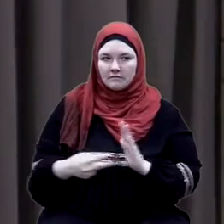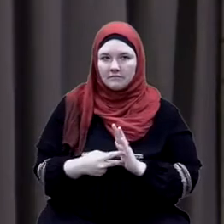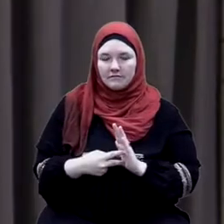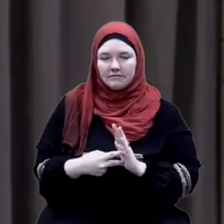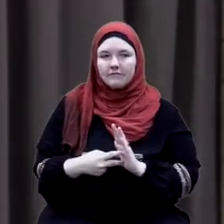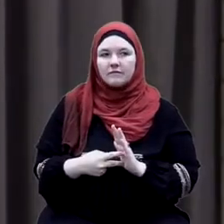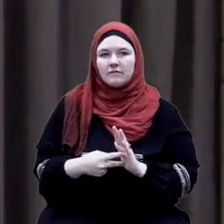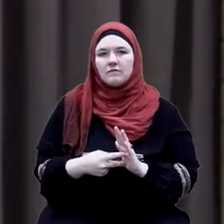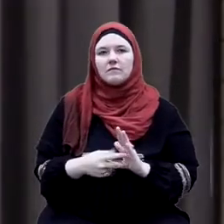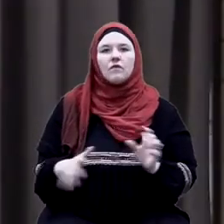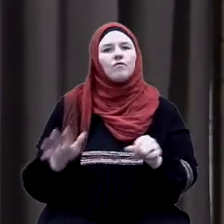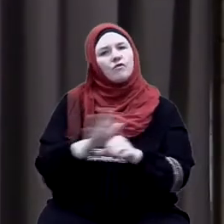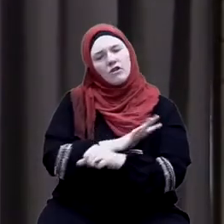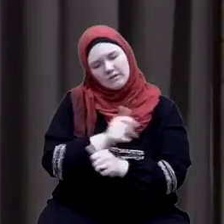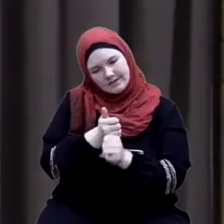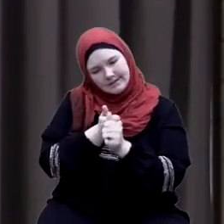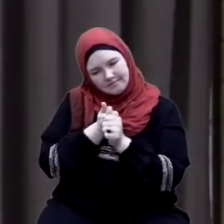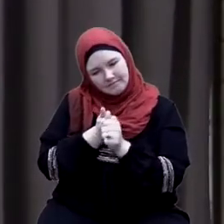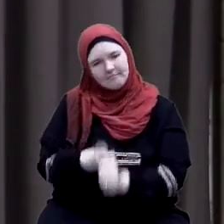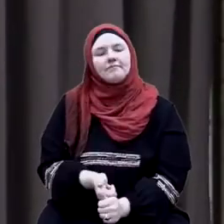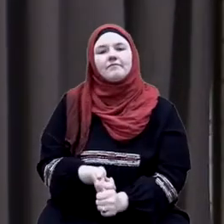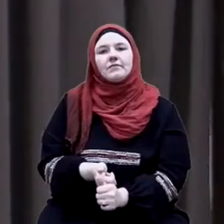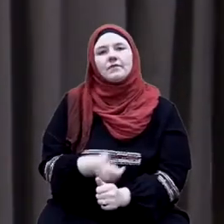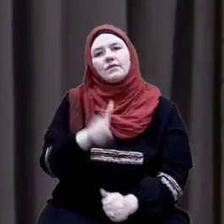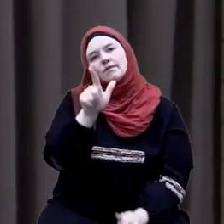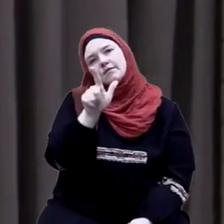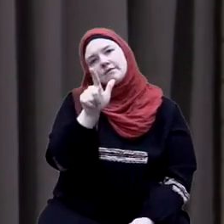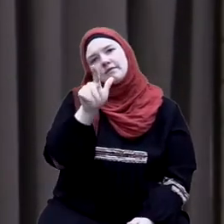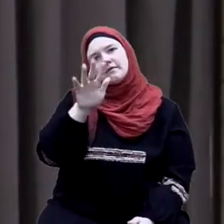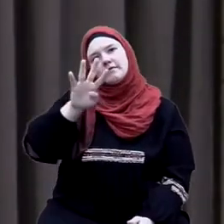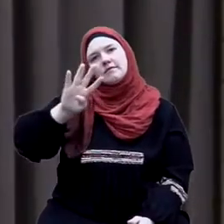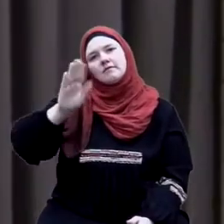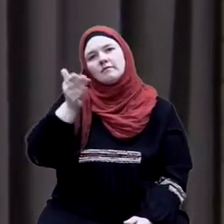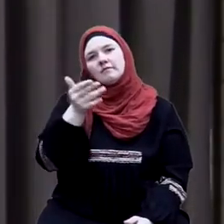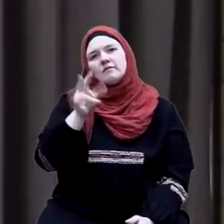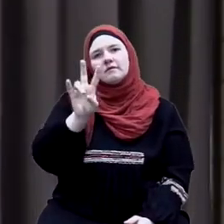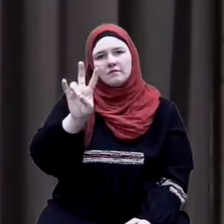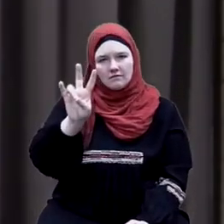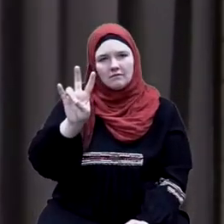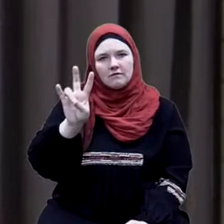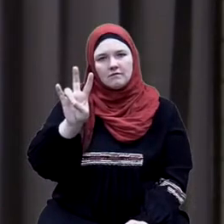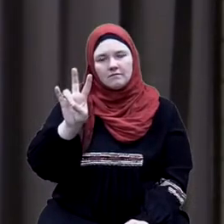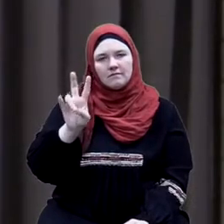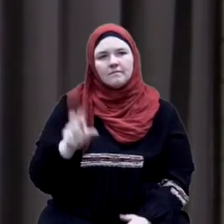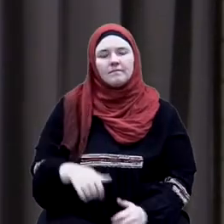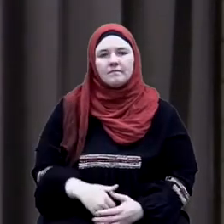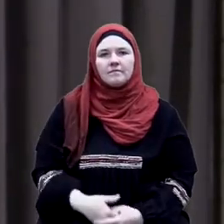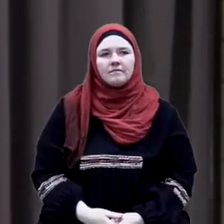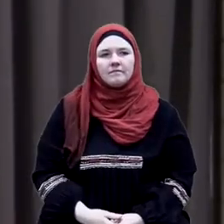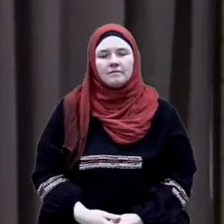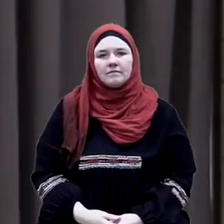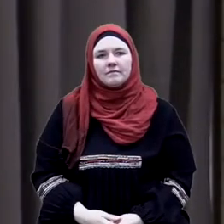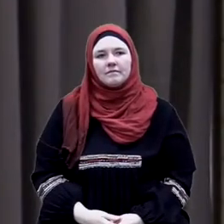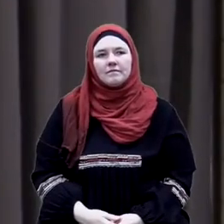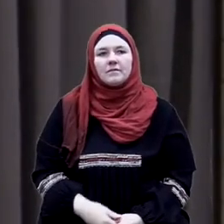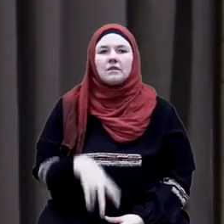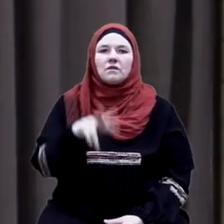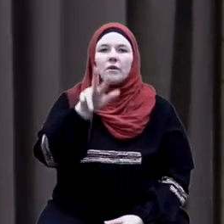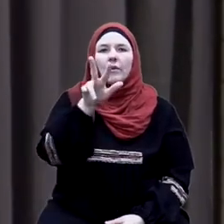in full submission, 24 hours a day, 7 days a week,